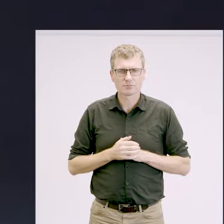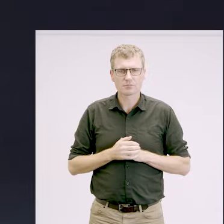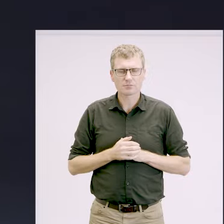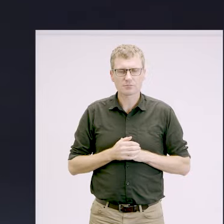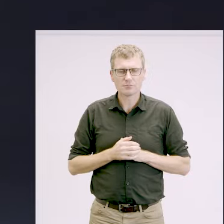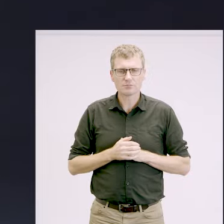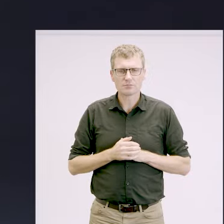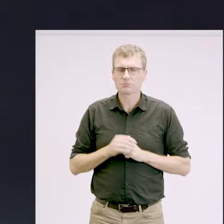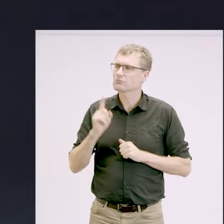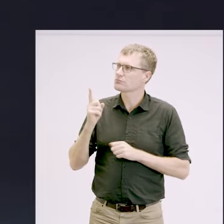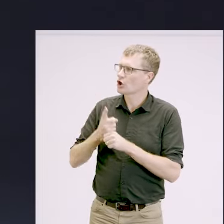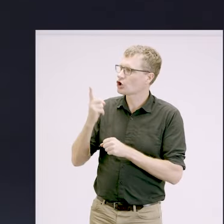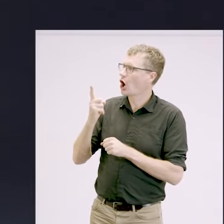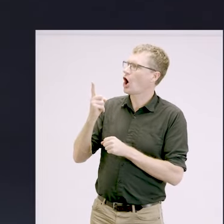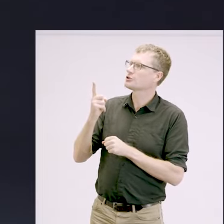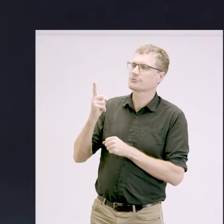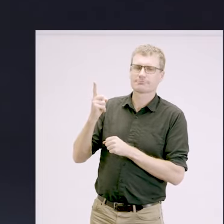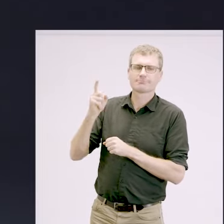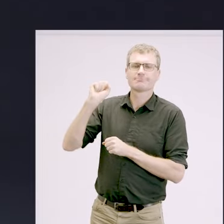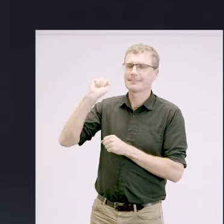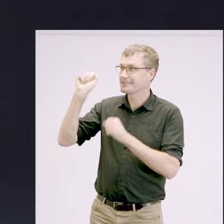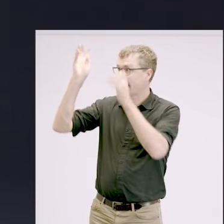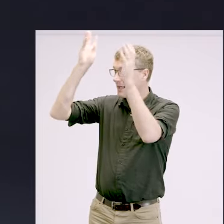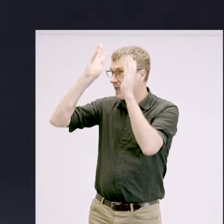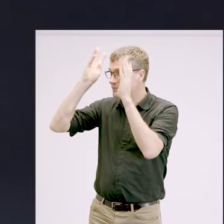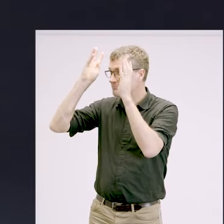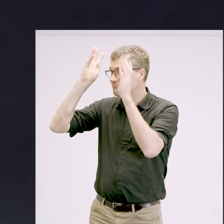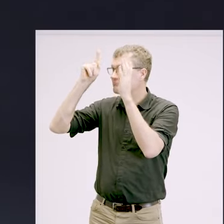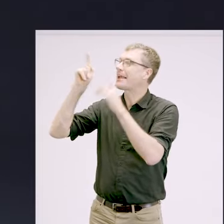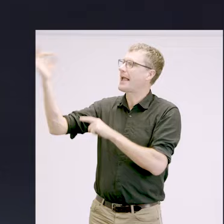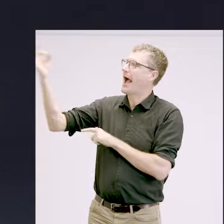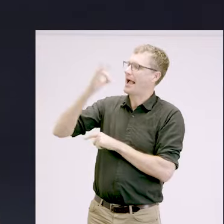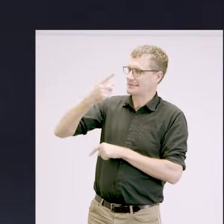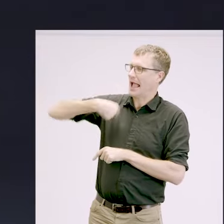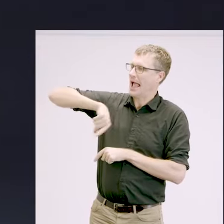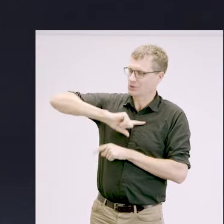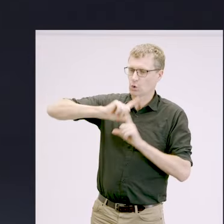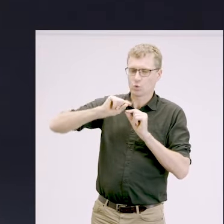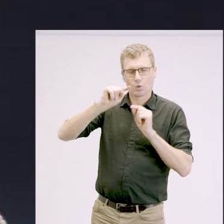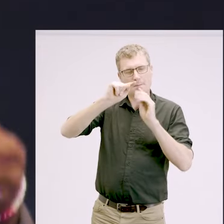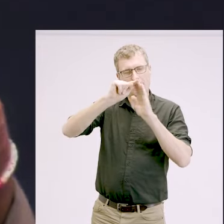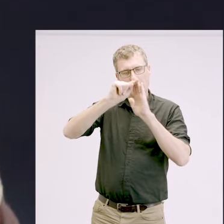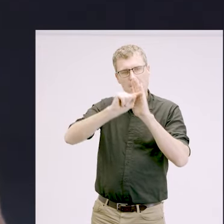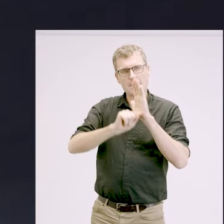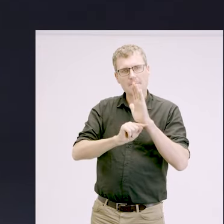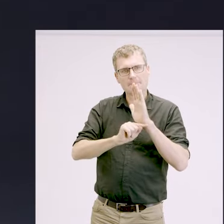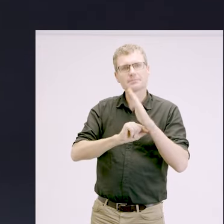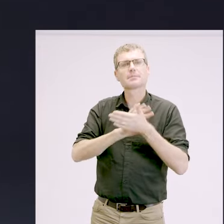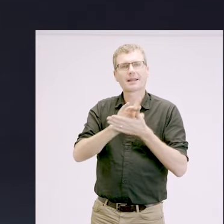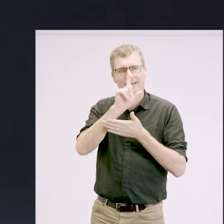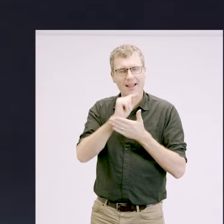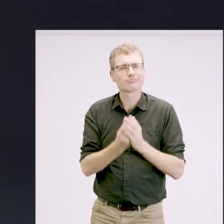king and his kingdom have a calling for us if we want to move towards a life of flourishing and wisdom